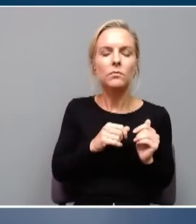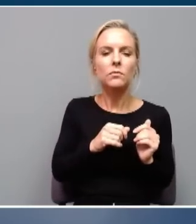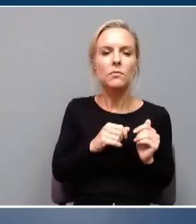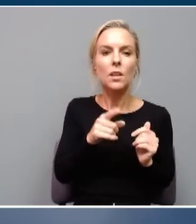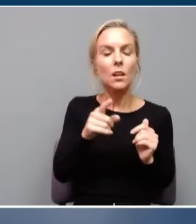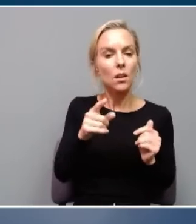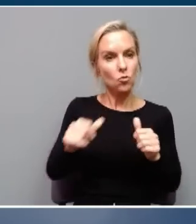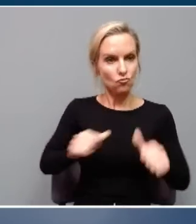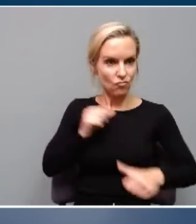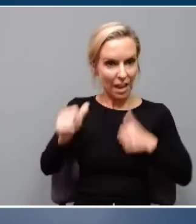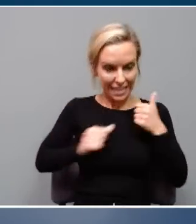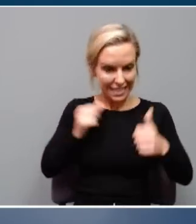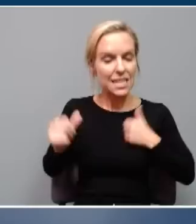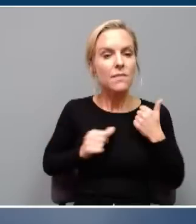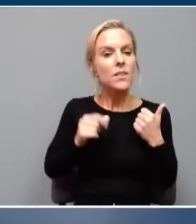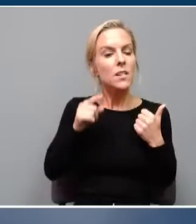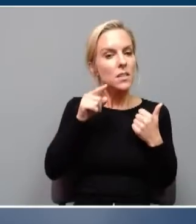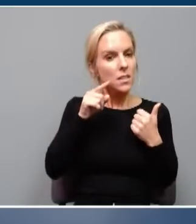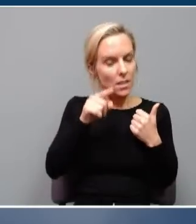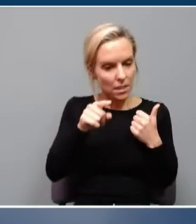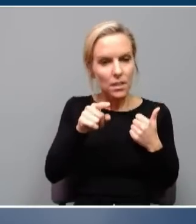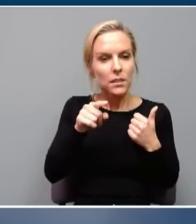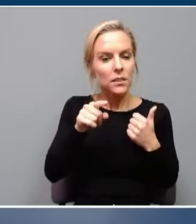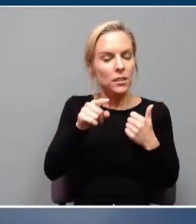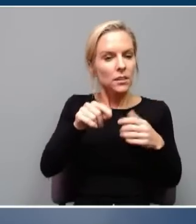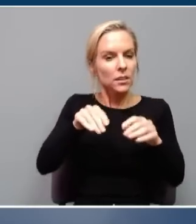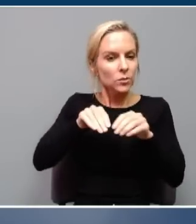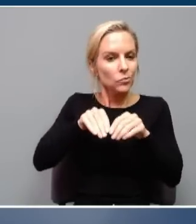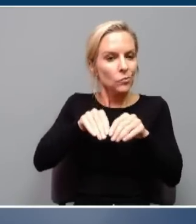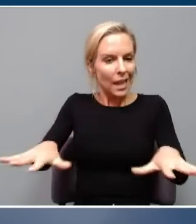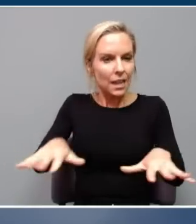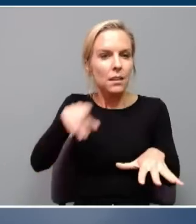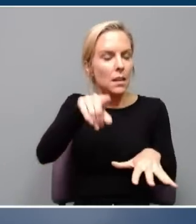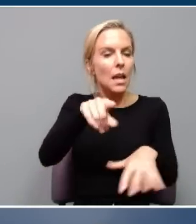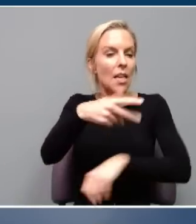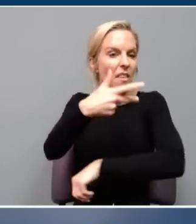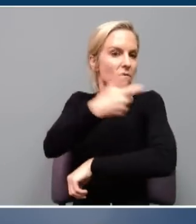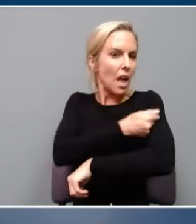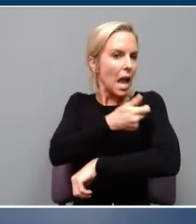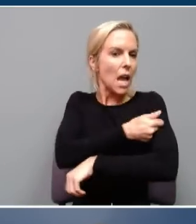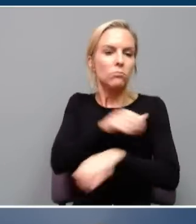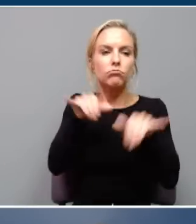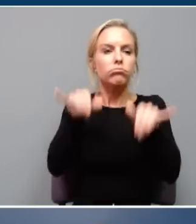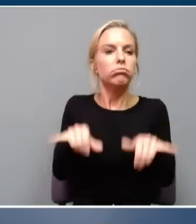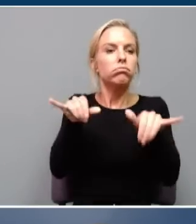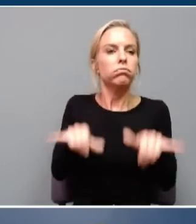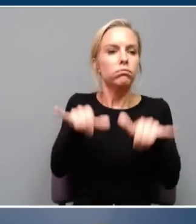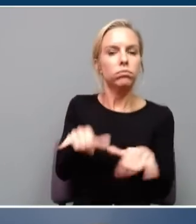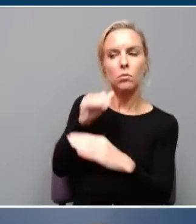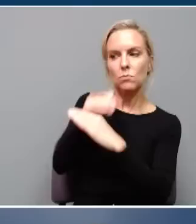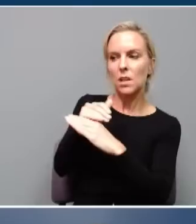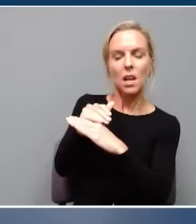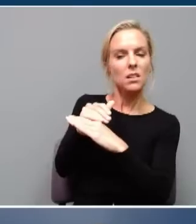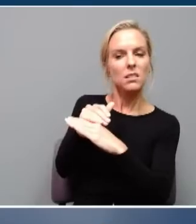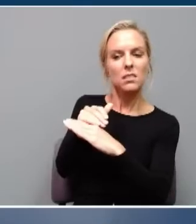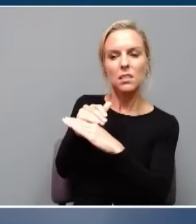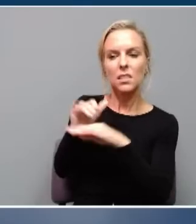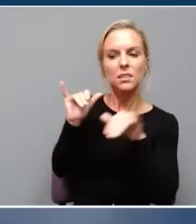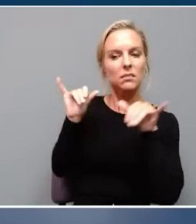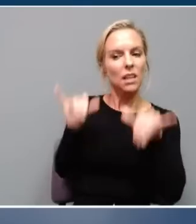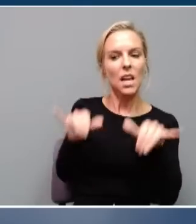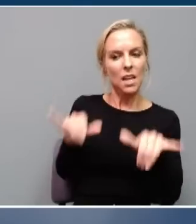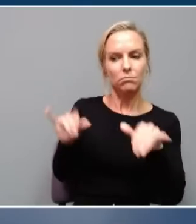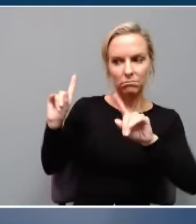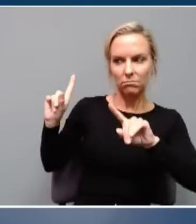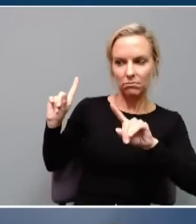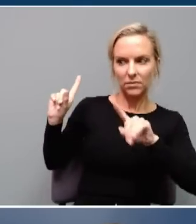variant, the vaccines provide the same level of protection that they did since the very beginning.